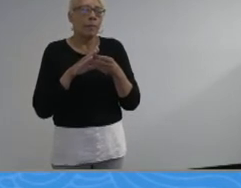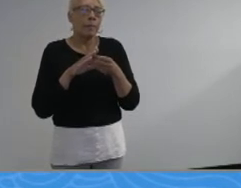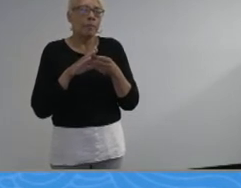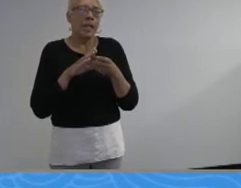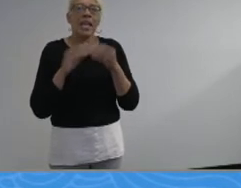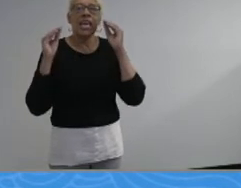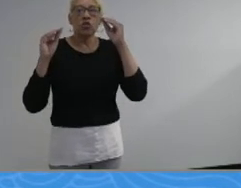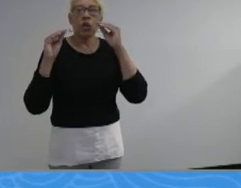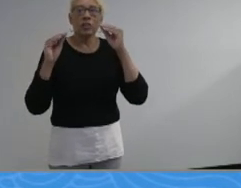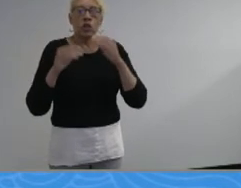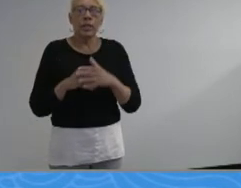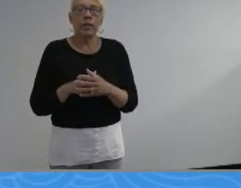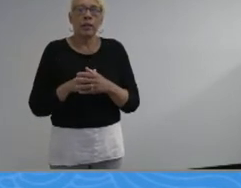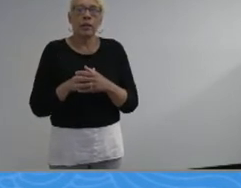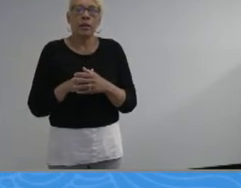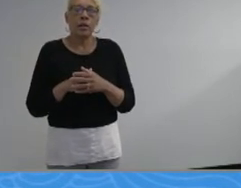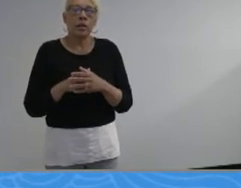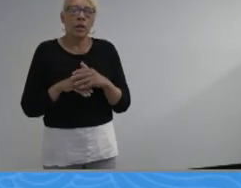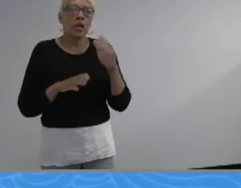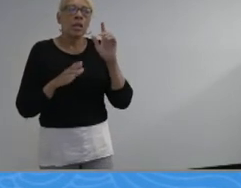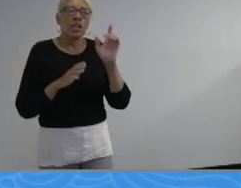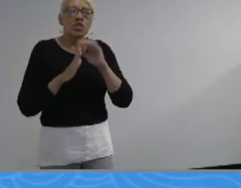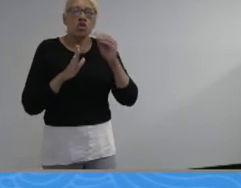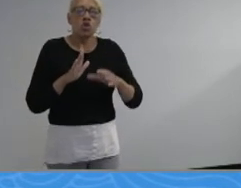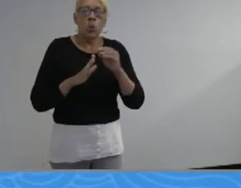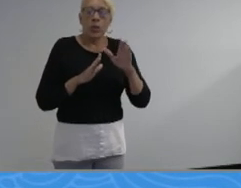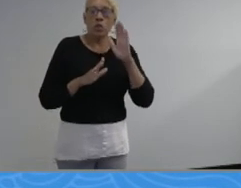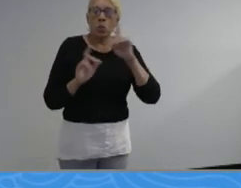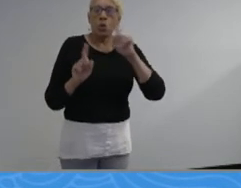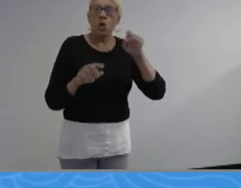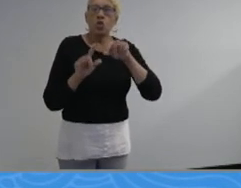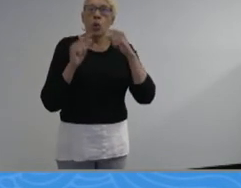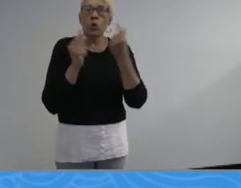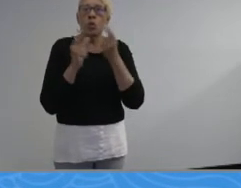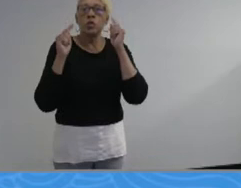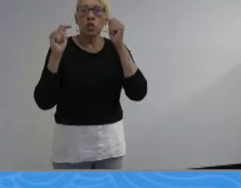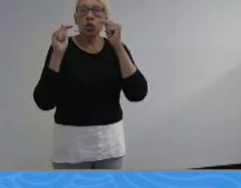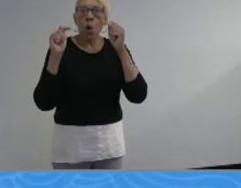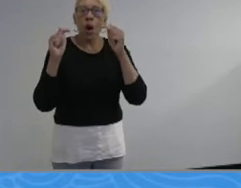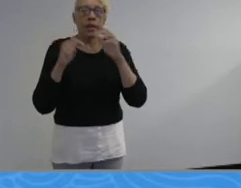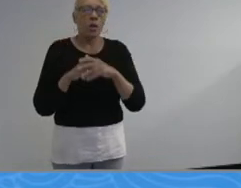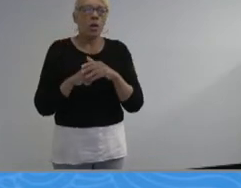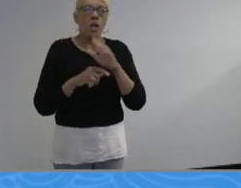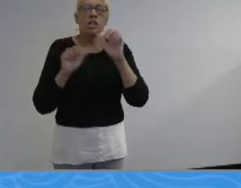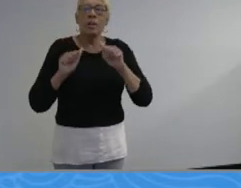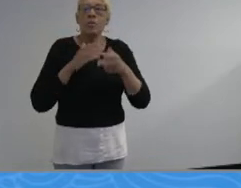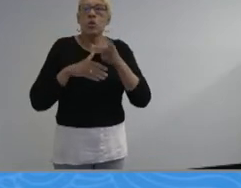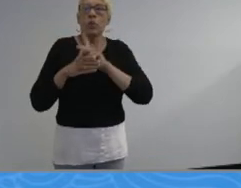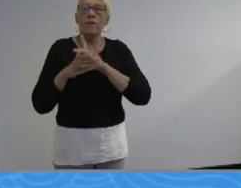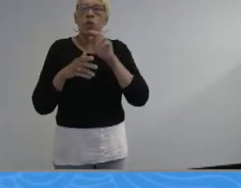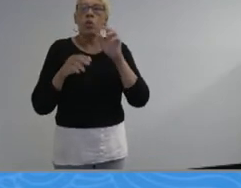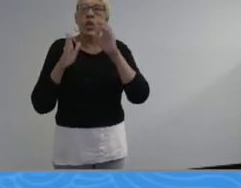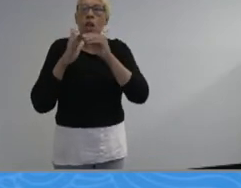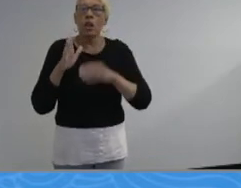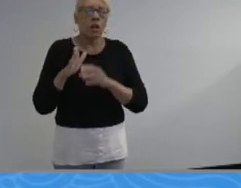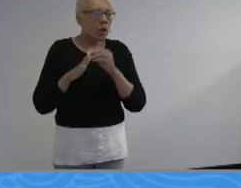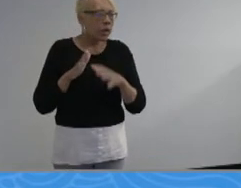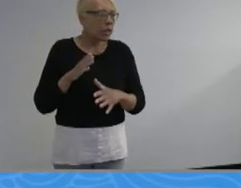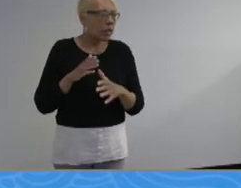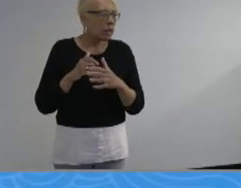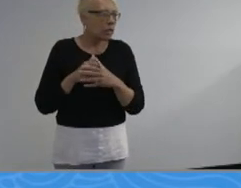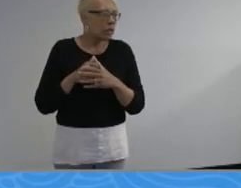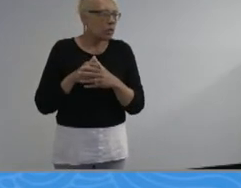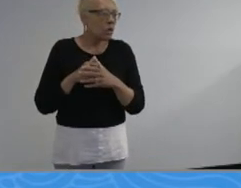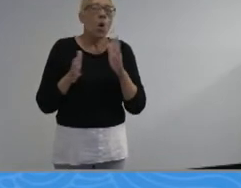supplemental instruction, where students attend a group tutorial space to review where learners earlier